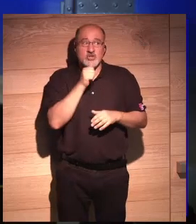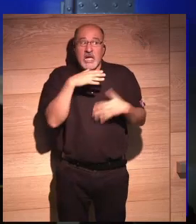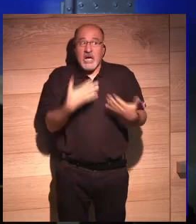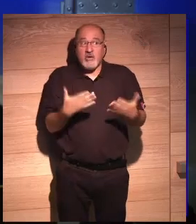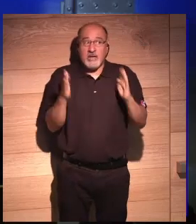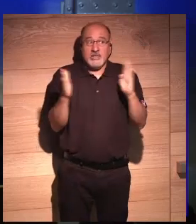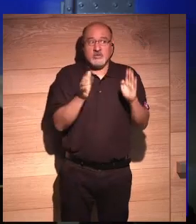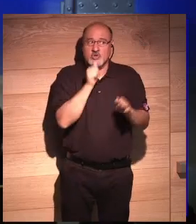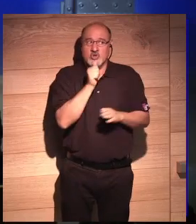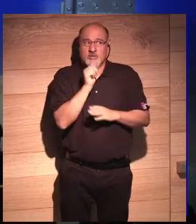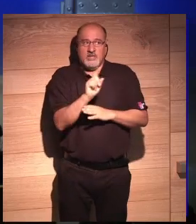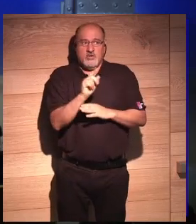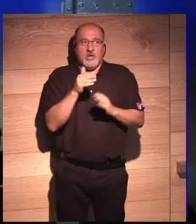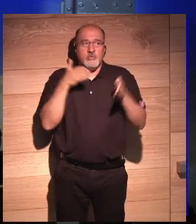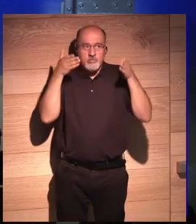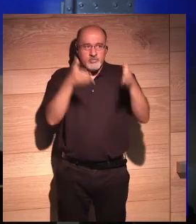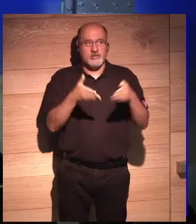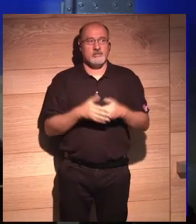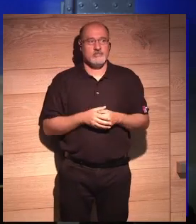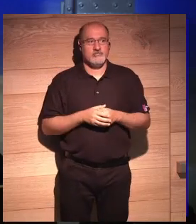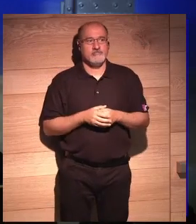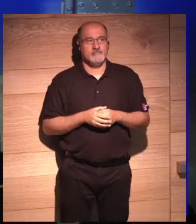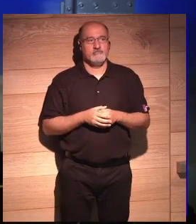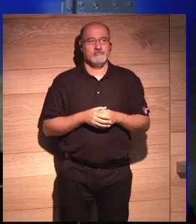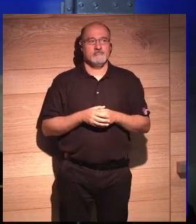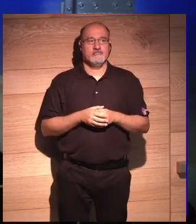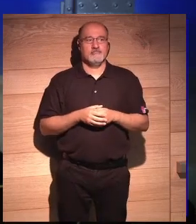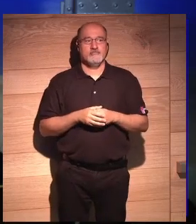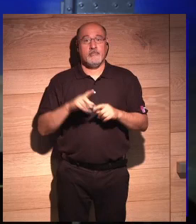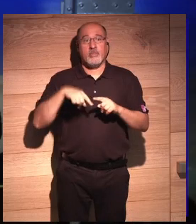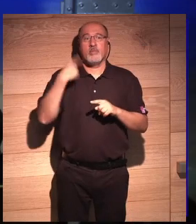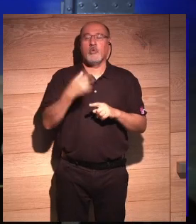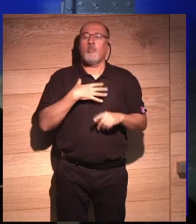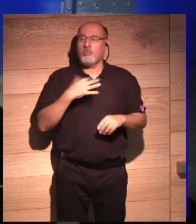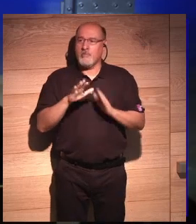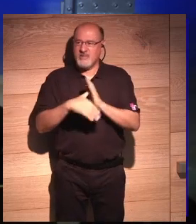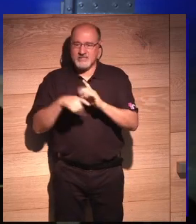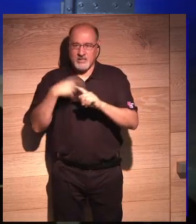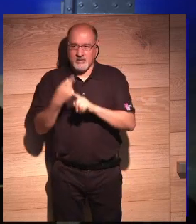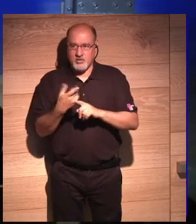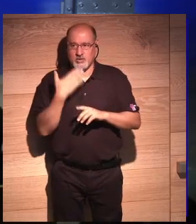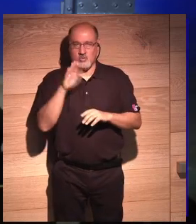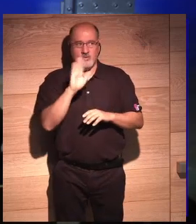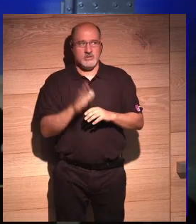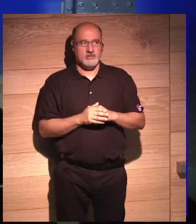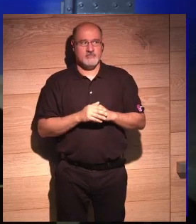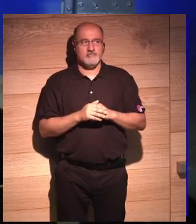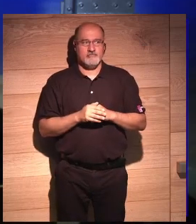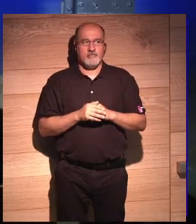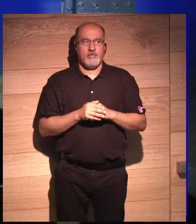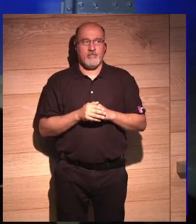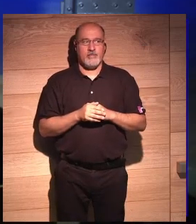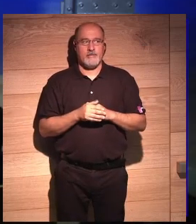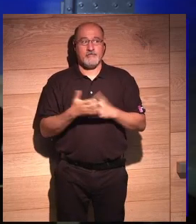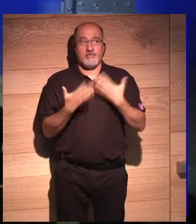Pues muchas gracias. Yo creo que como el diálogo continúa, la conversación. So thank you very much. Yeah. I can't talk to you, so yeah, yeah. You